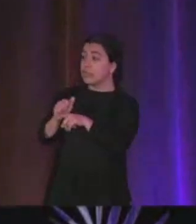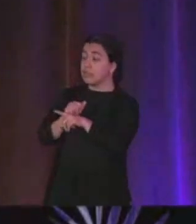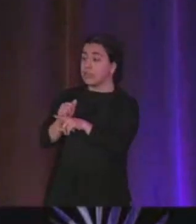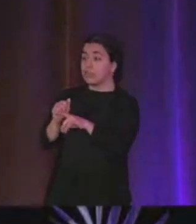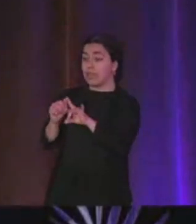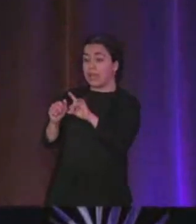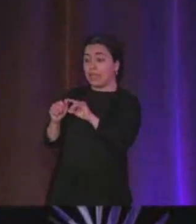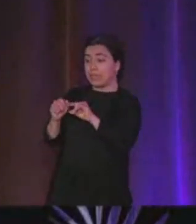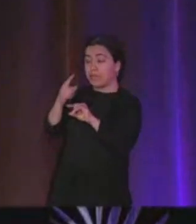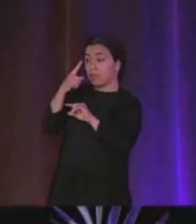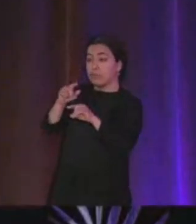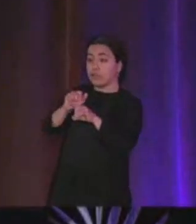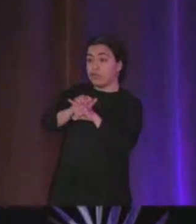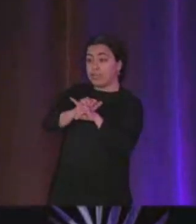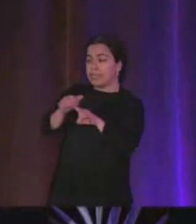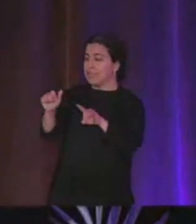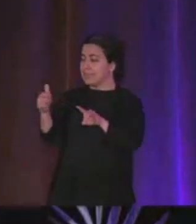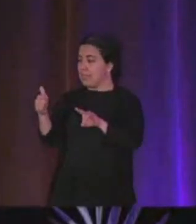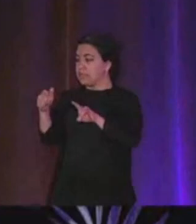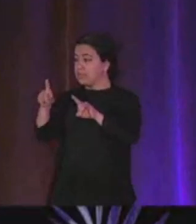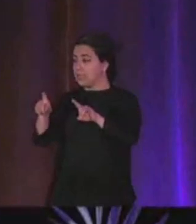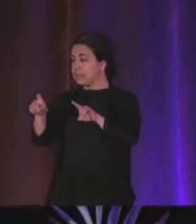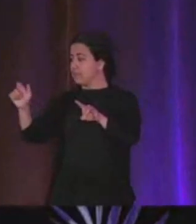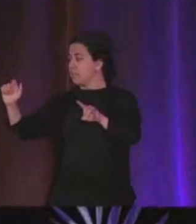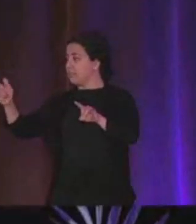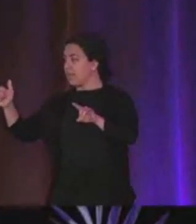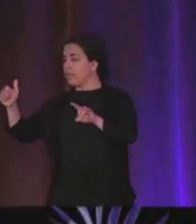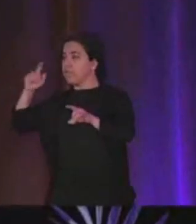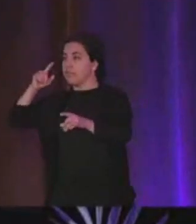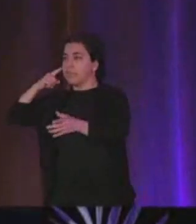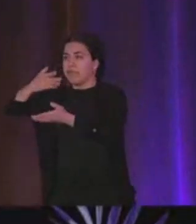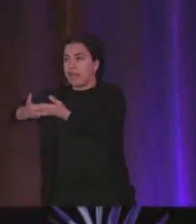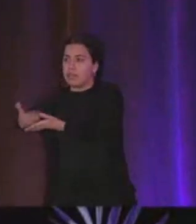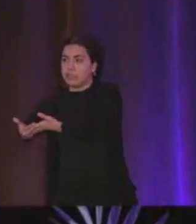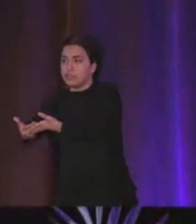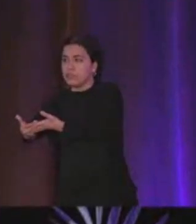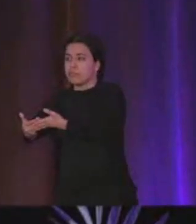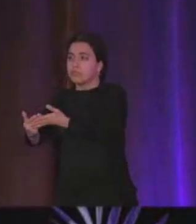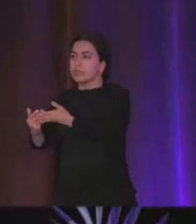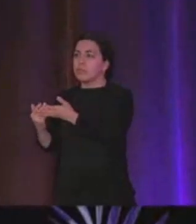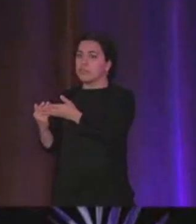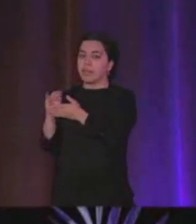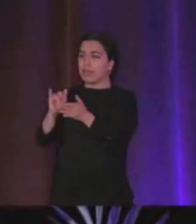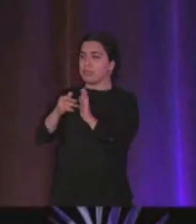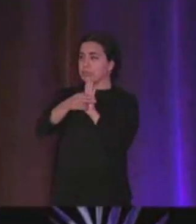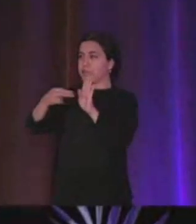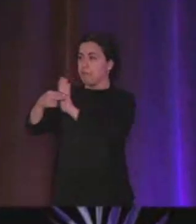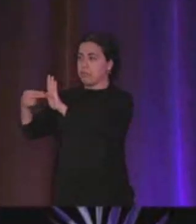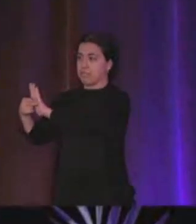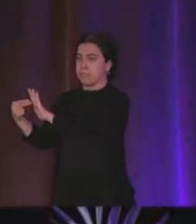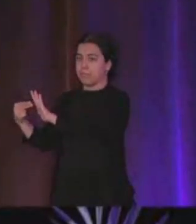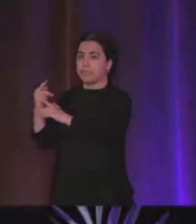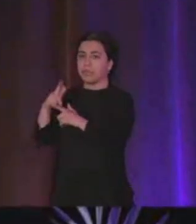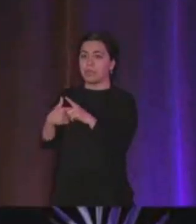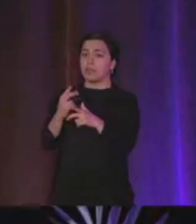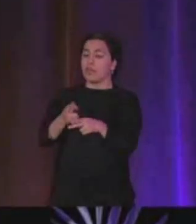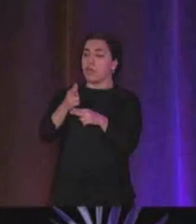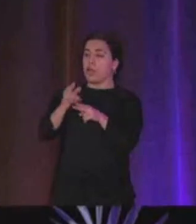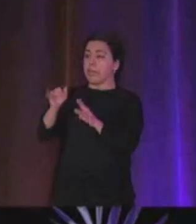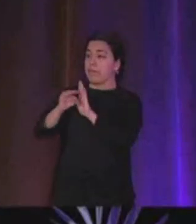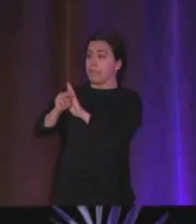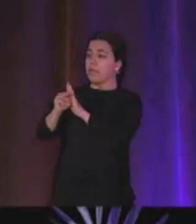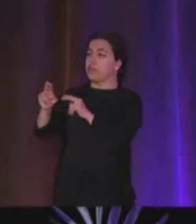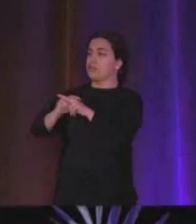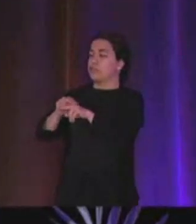the testing, and 10% for the validation. So that's what I've defined here. And then so you call this model train